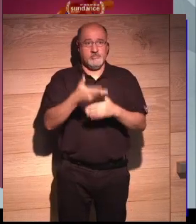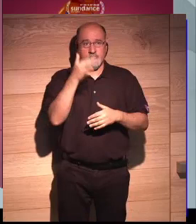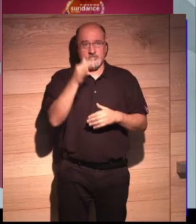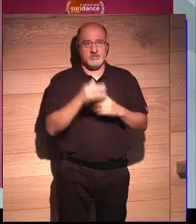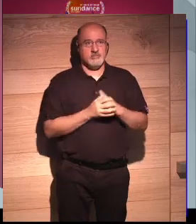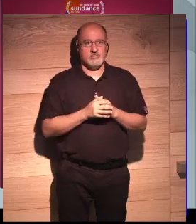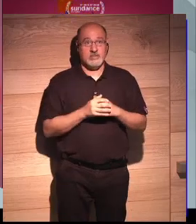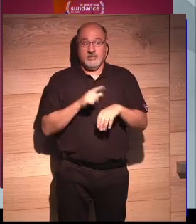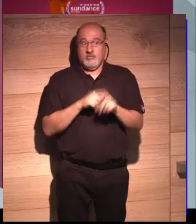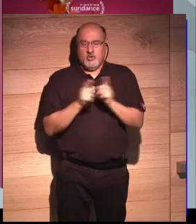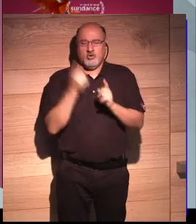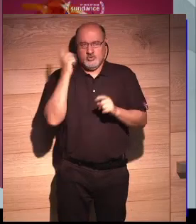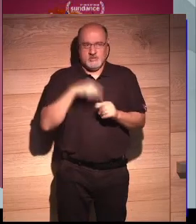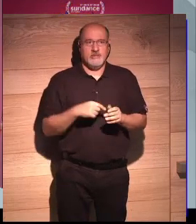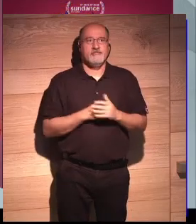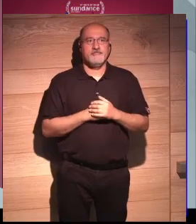left.